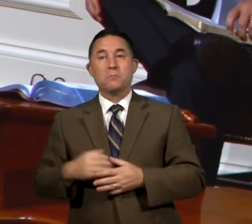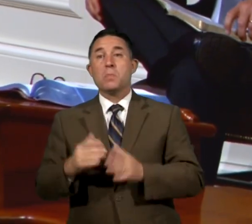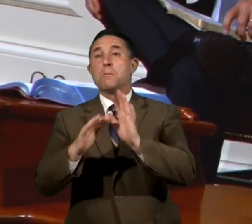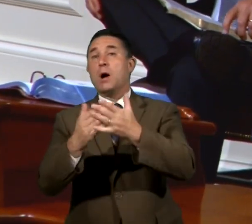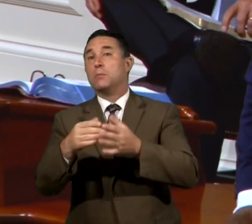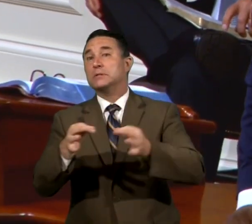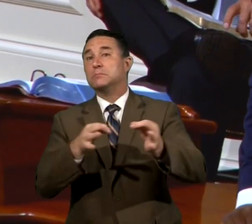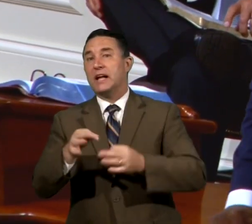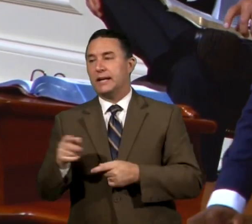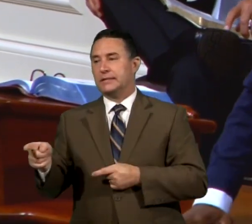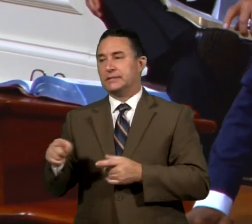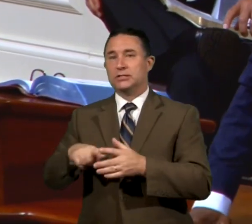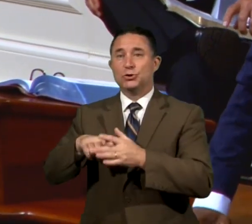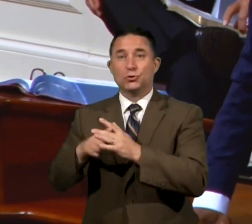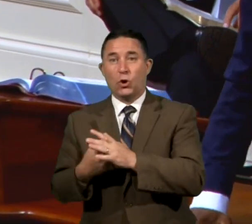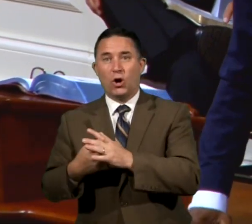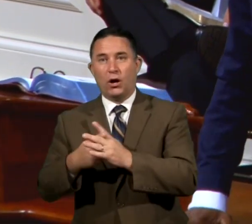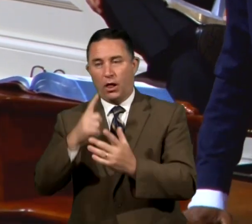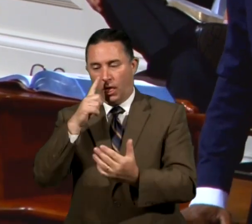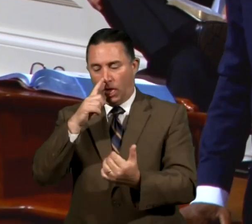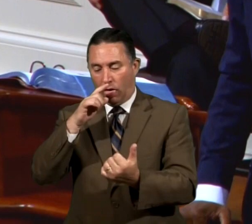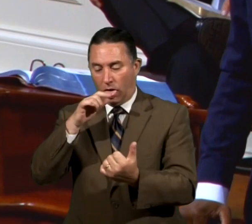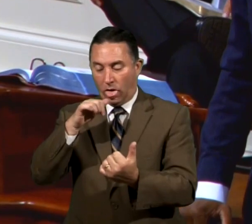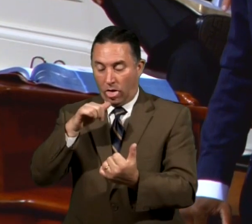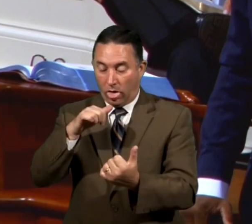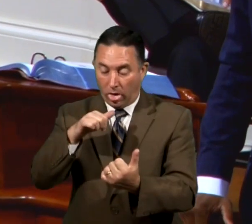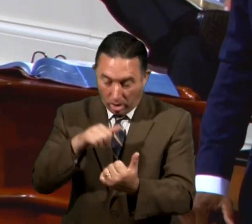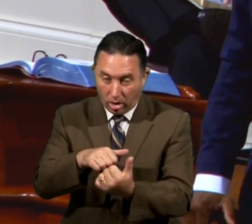The Bible says he began to go to sleep.